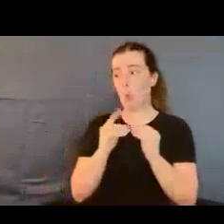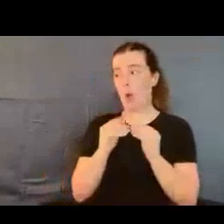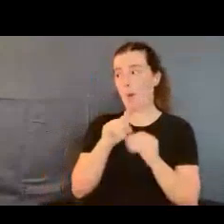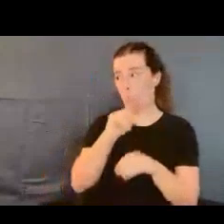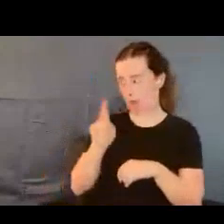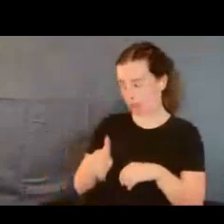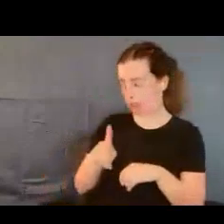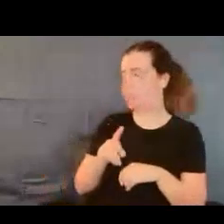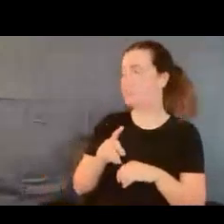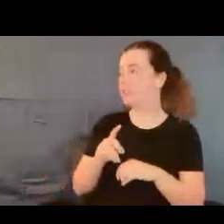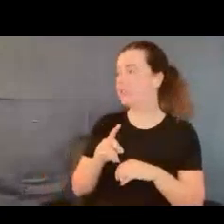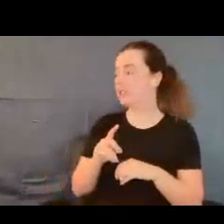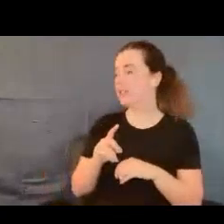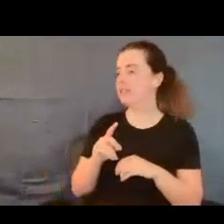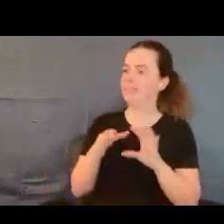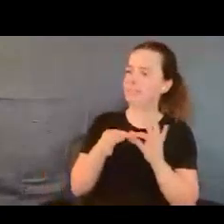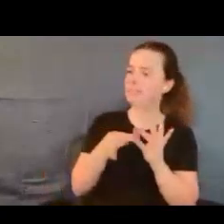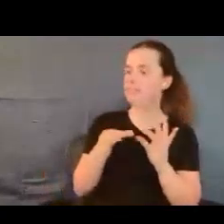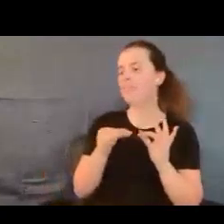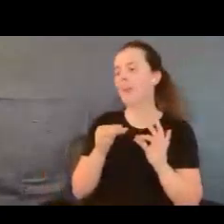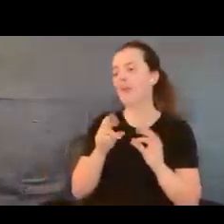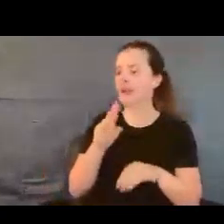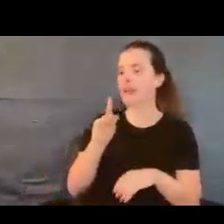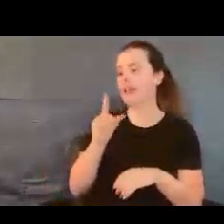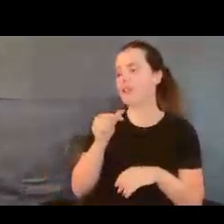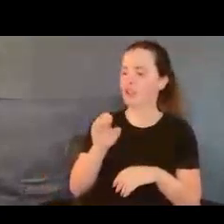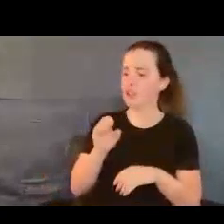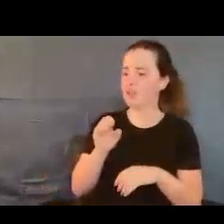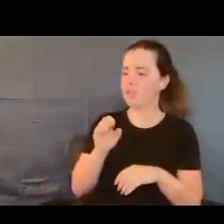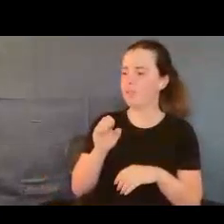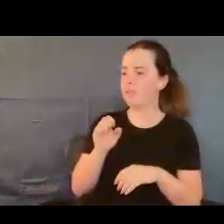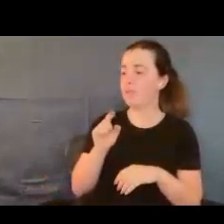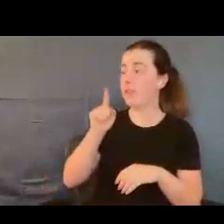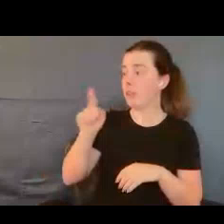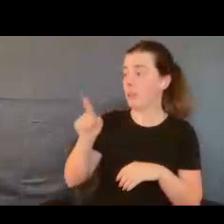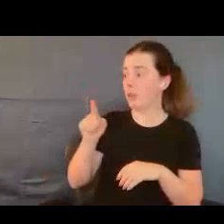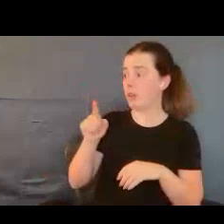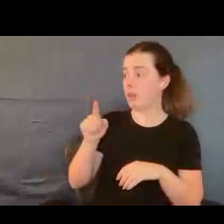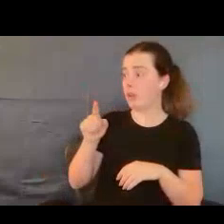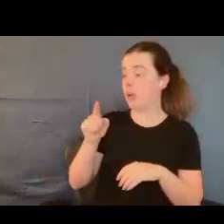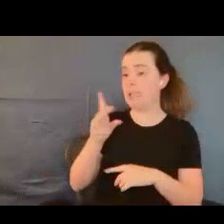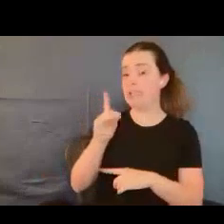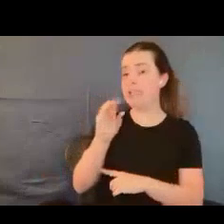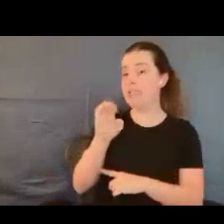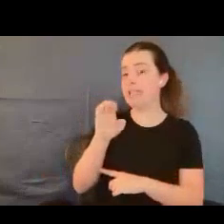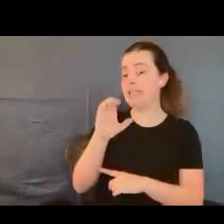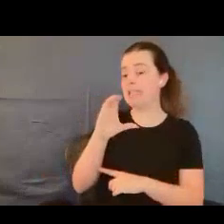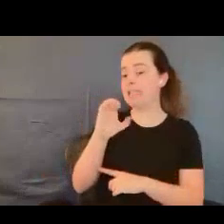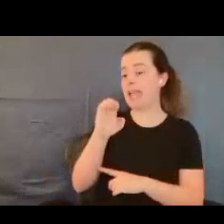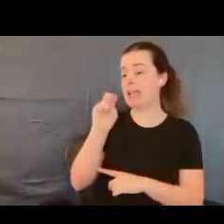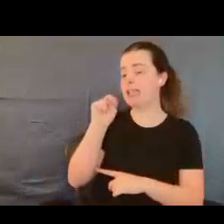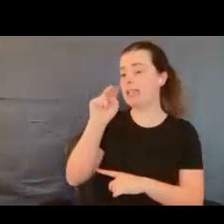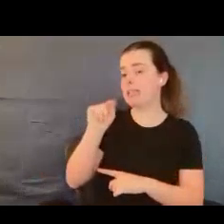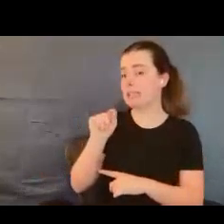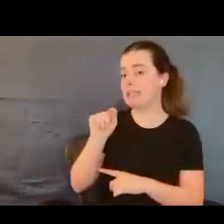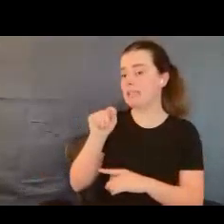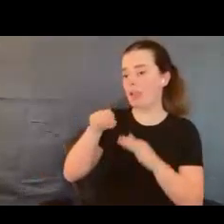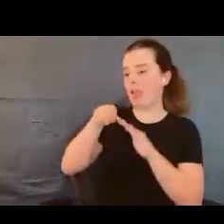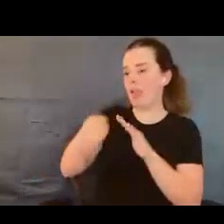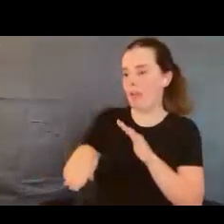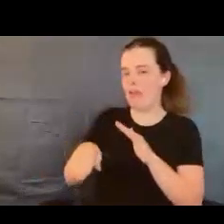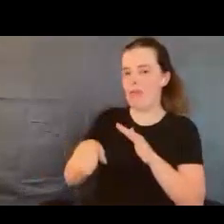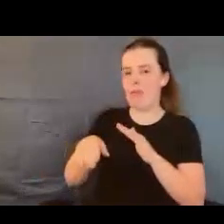Speaking mhm. of ridges and descents, are the descents real ankle breakers? Do you recommend lower stack shoes? Any helpful